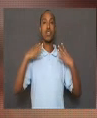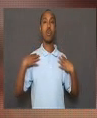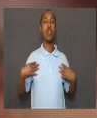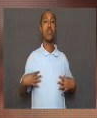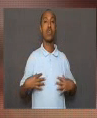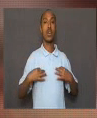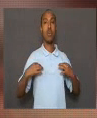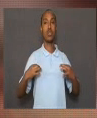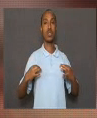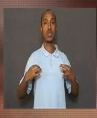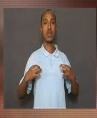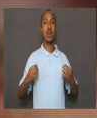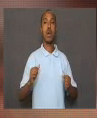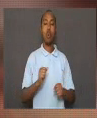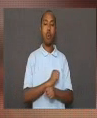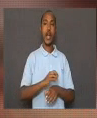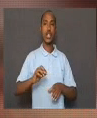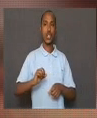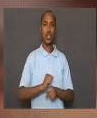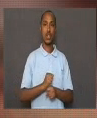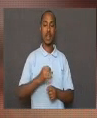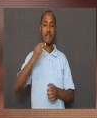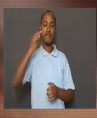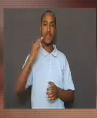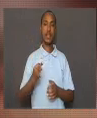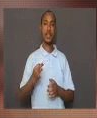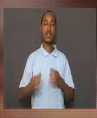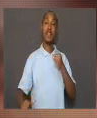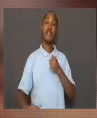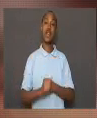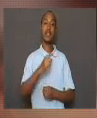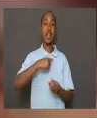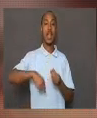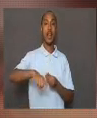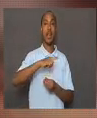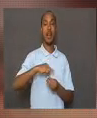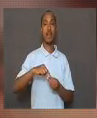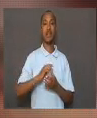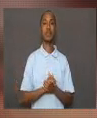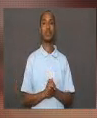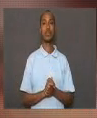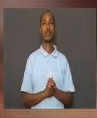onto your clothing, wash the affected area right away.